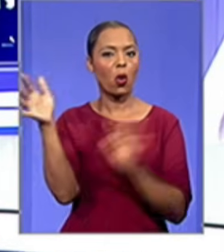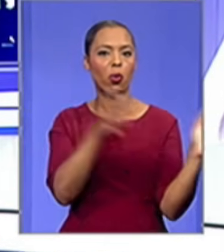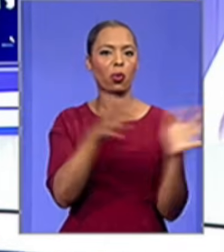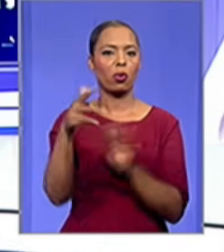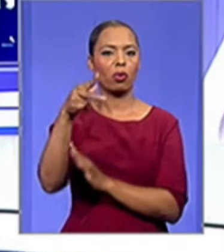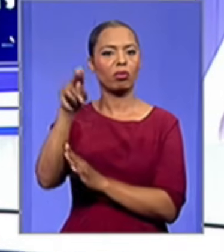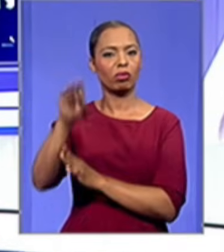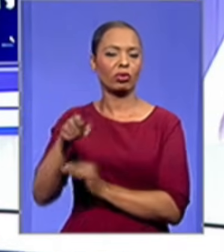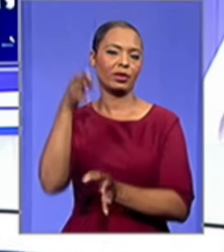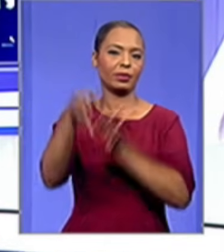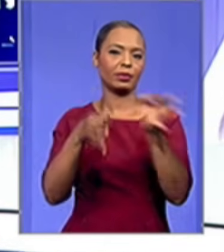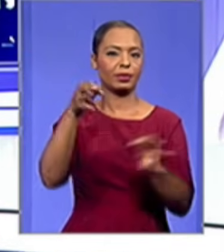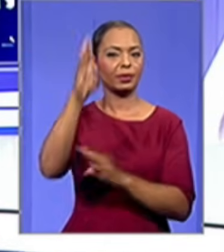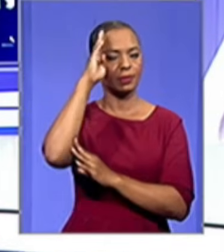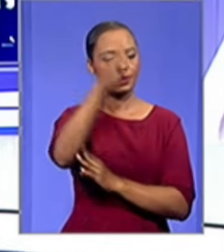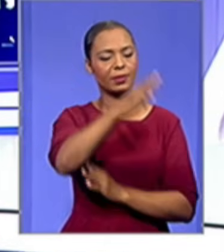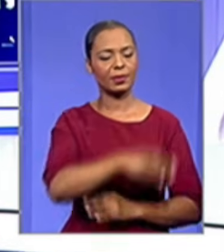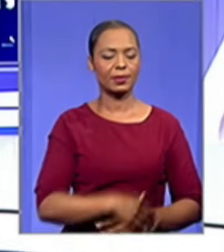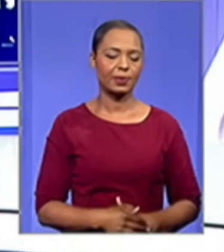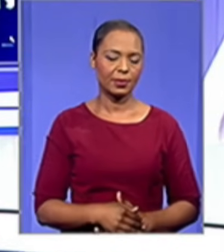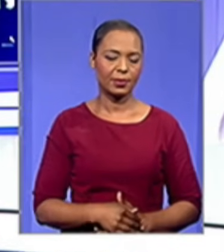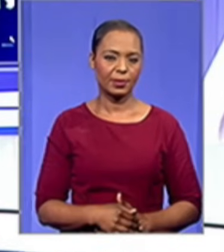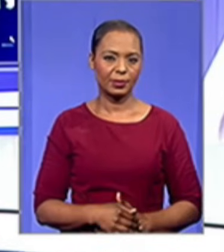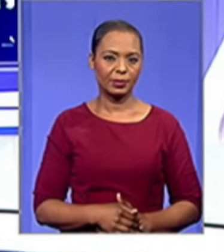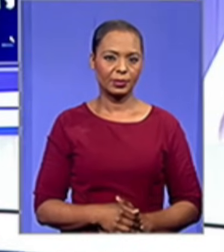ka kakanyo ya maemo a boso, Thobela.